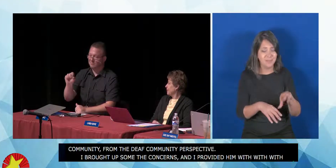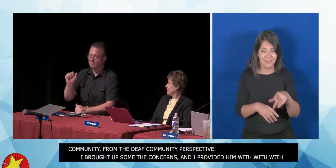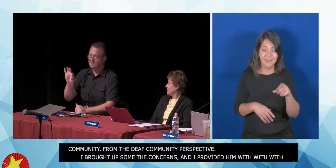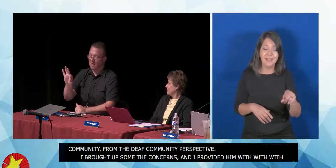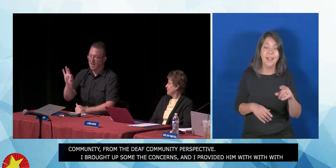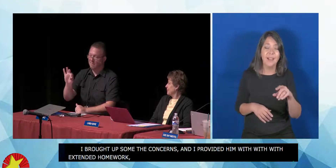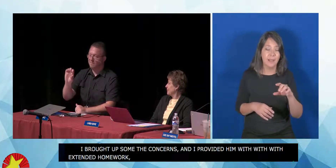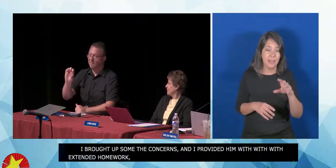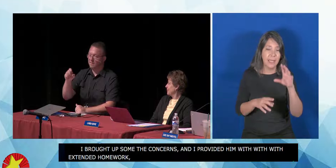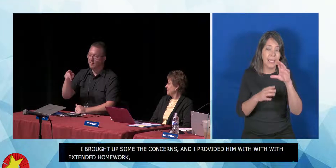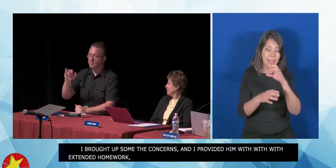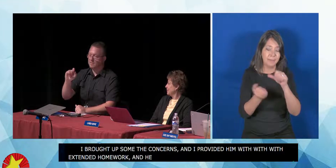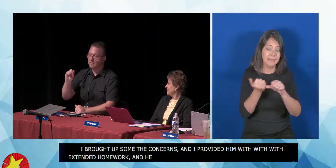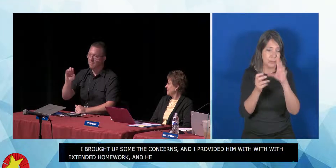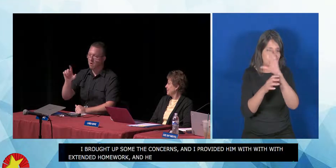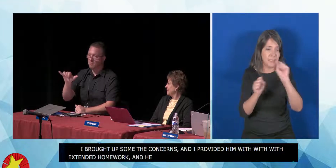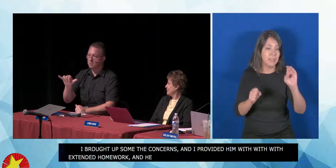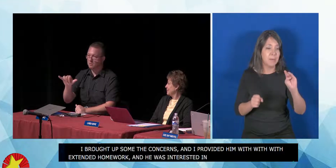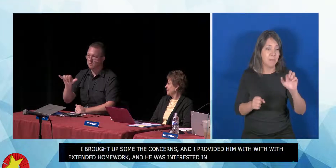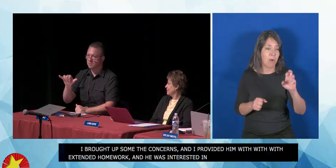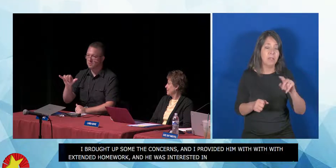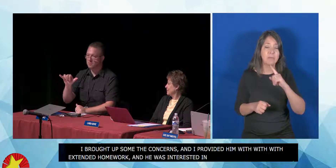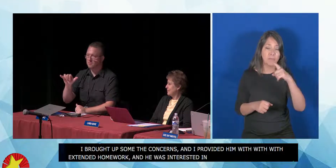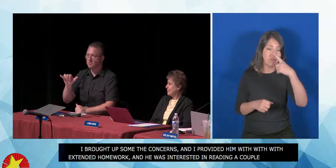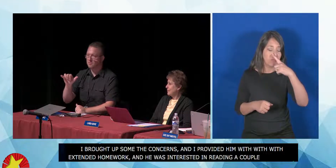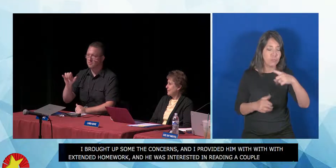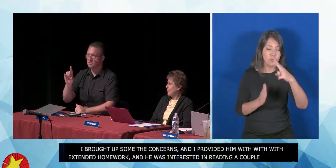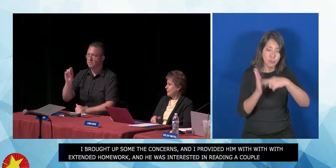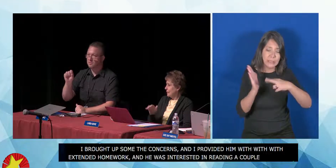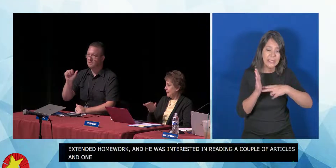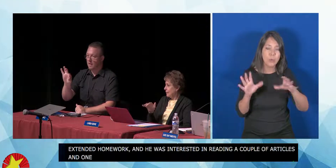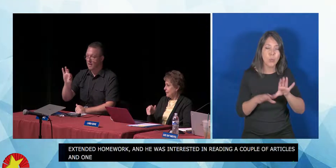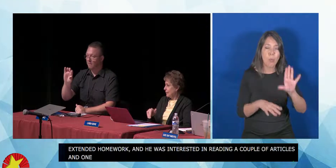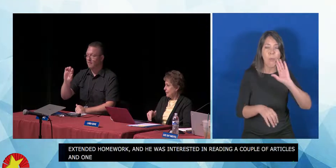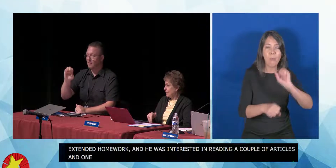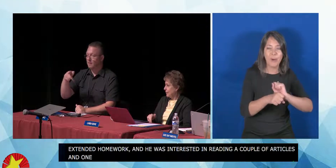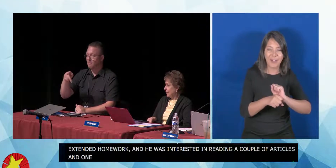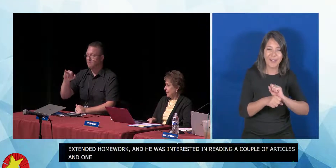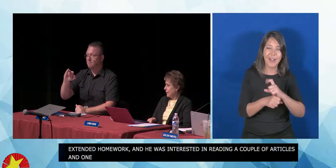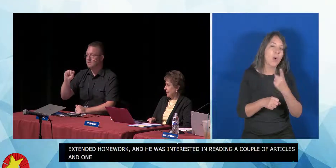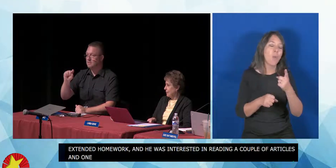couple of articles. One is called